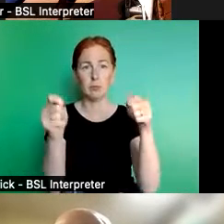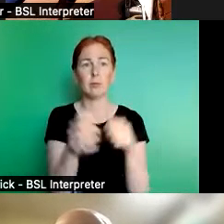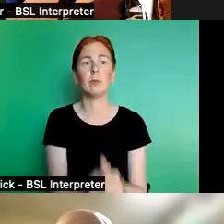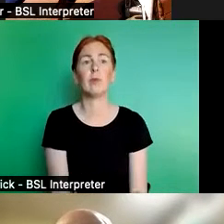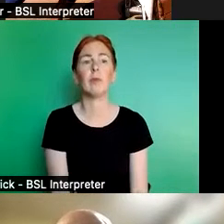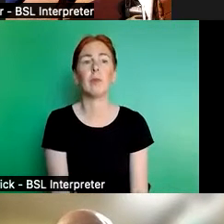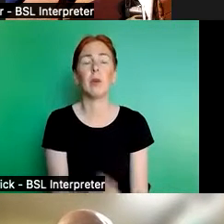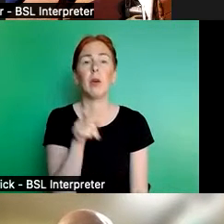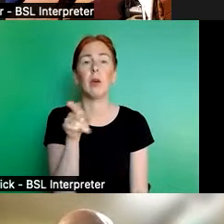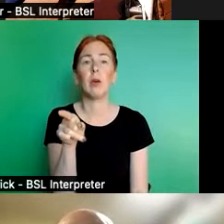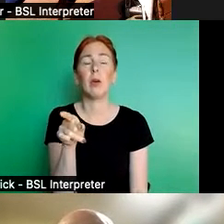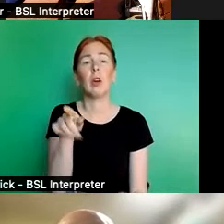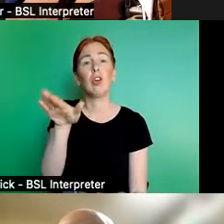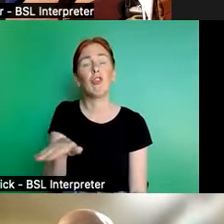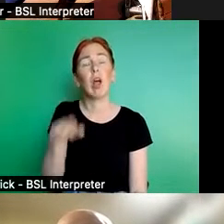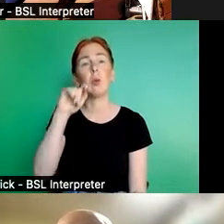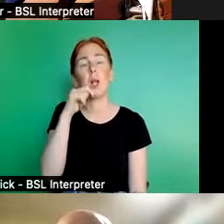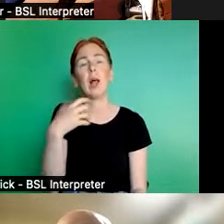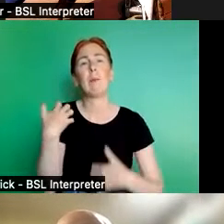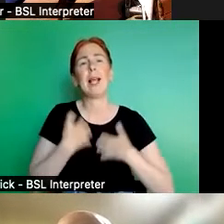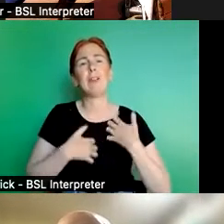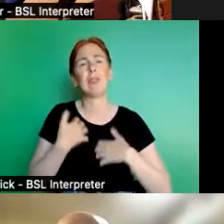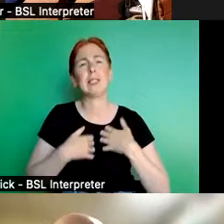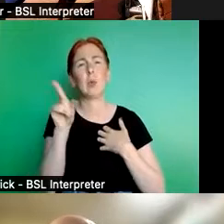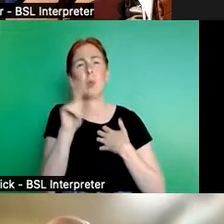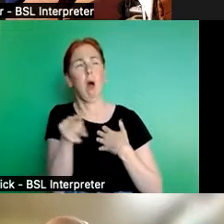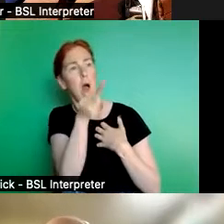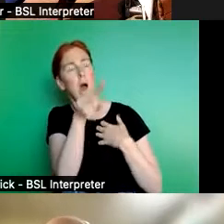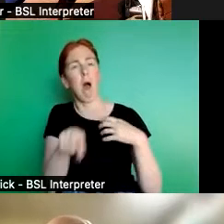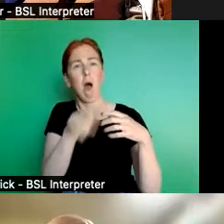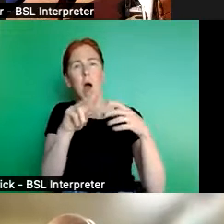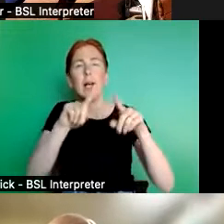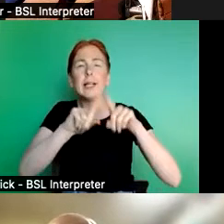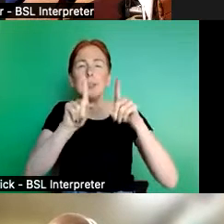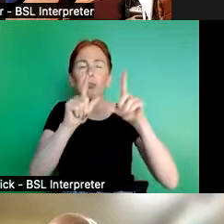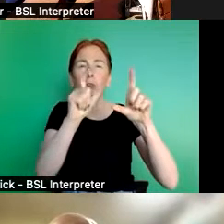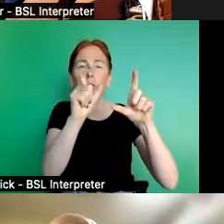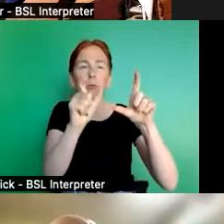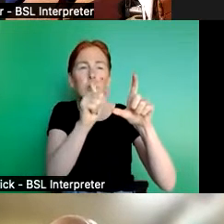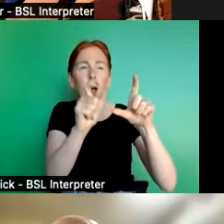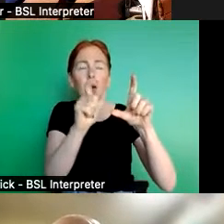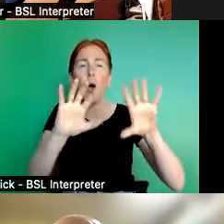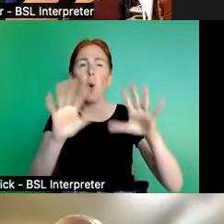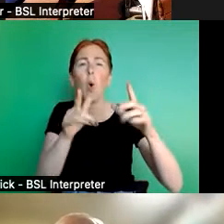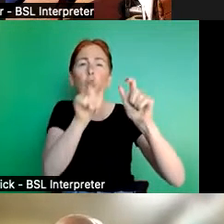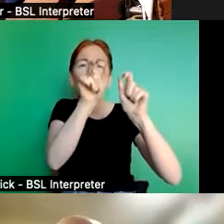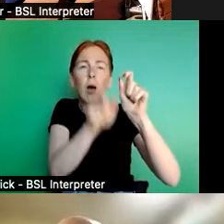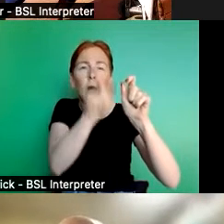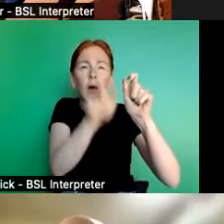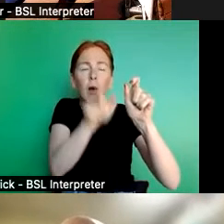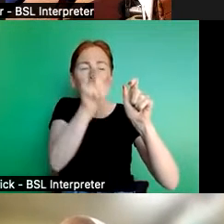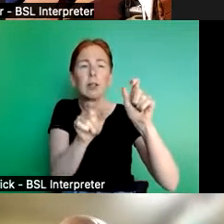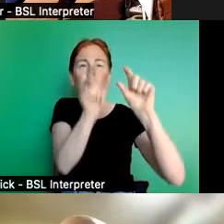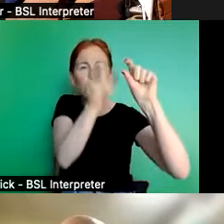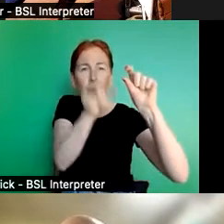indicated by the striped grating that you see there. And so we show a successive series of cards with finer and finer